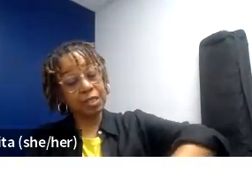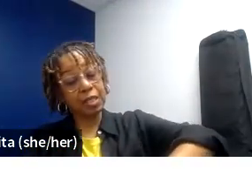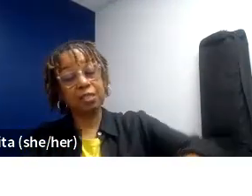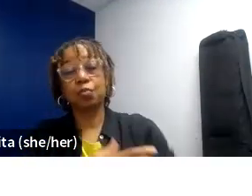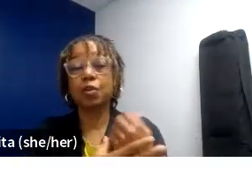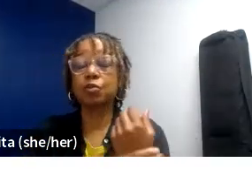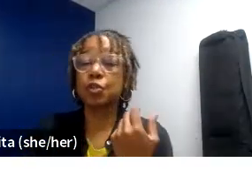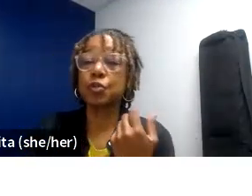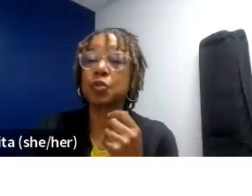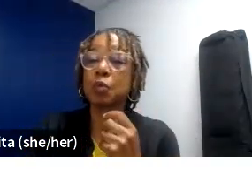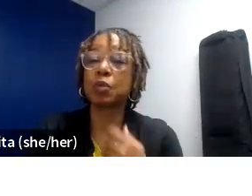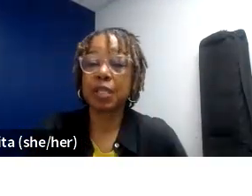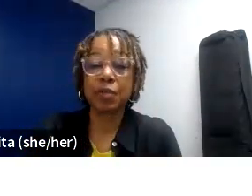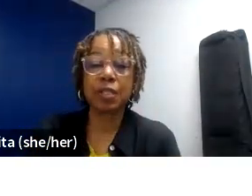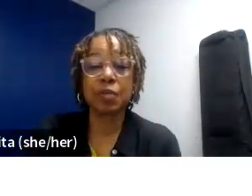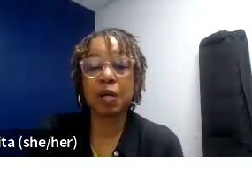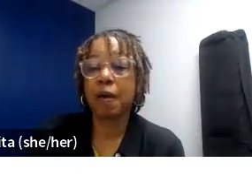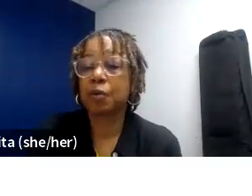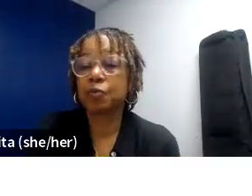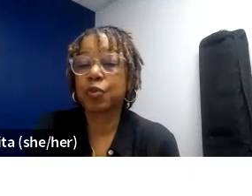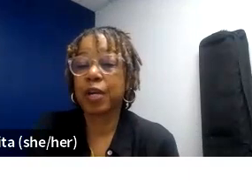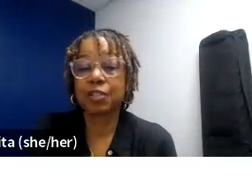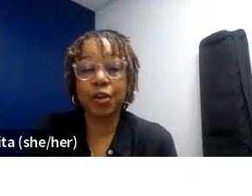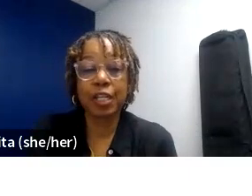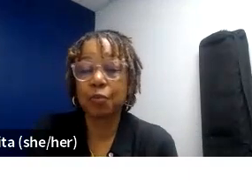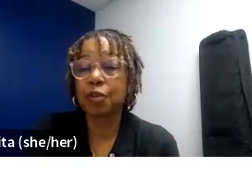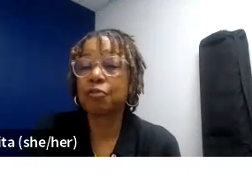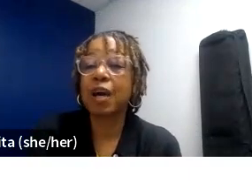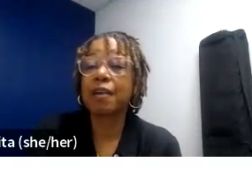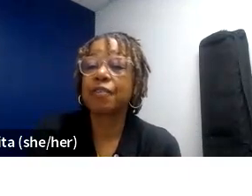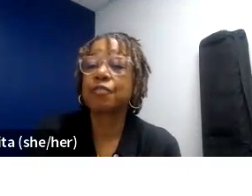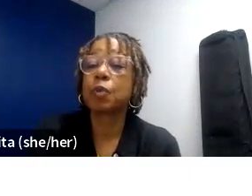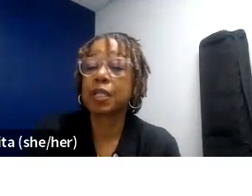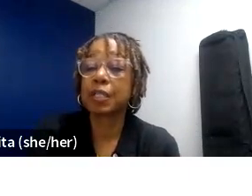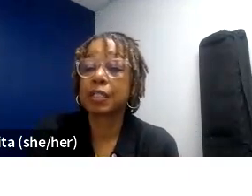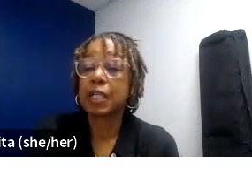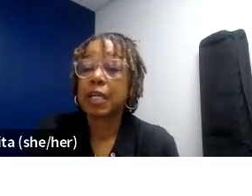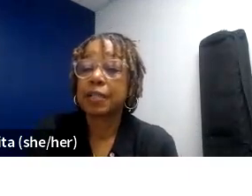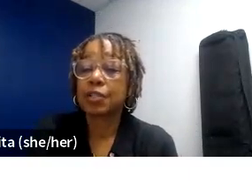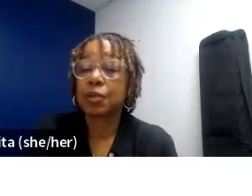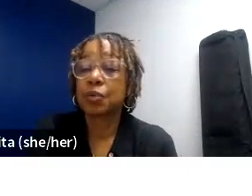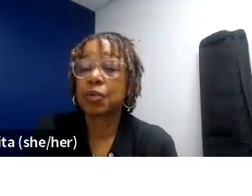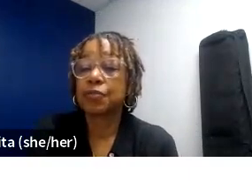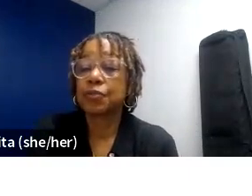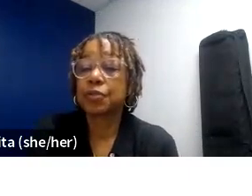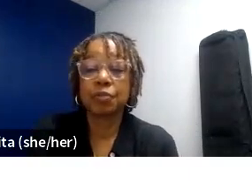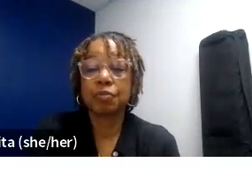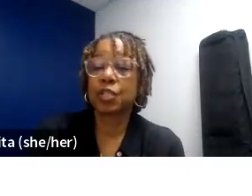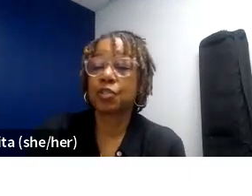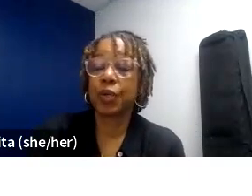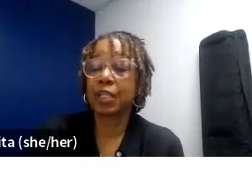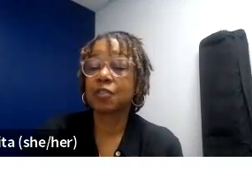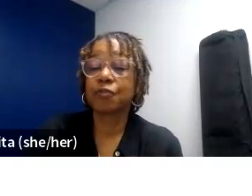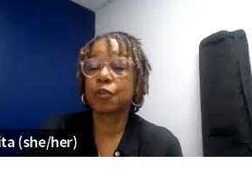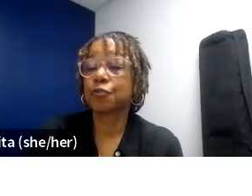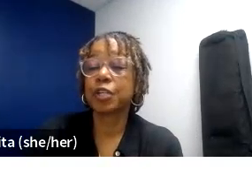Let's see, it's 1:02. I'm gonna try to get started at 1:05, everyone. And so if you're